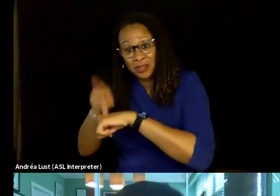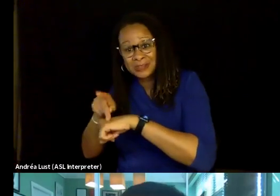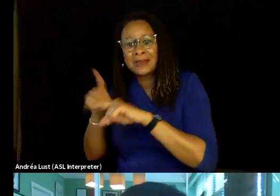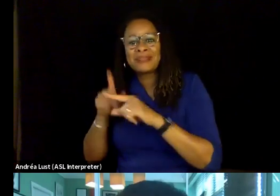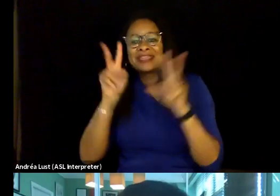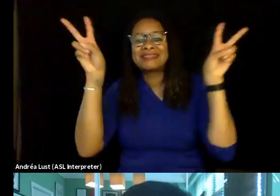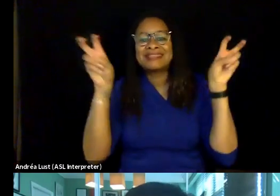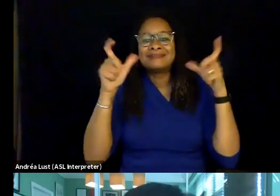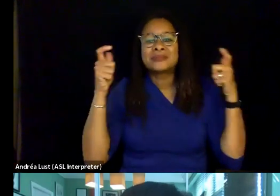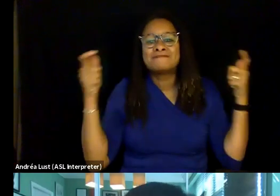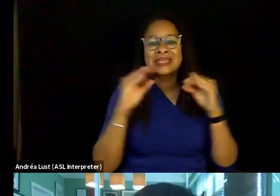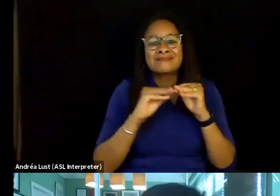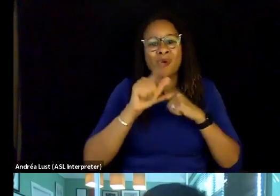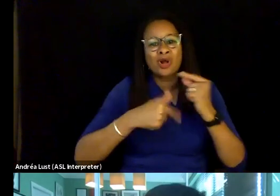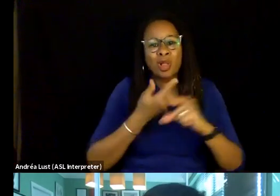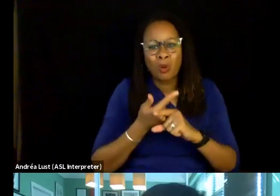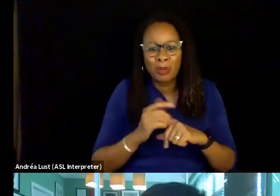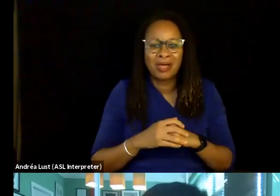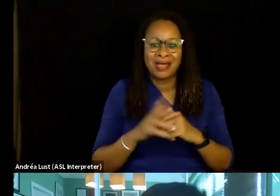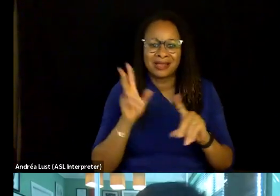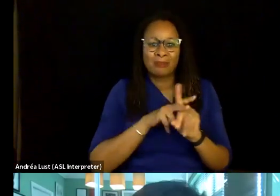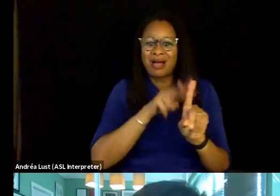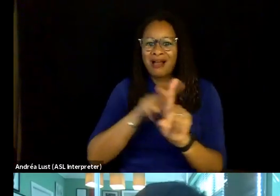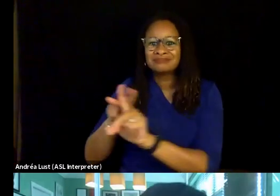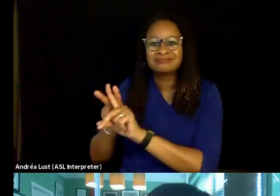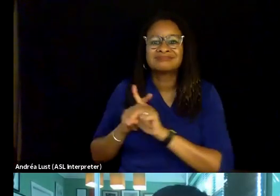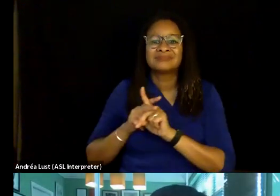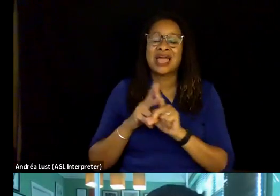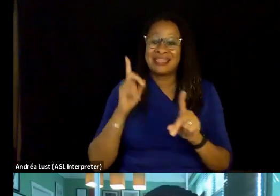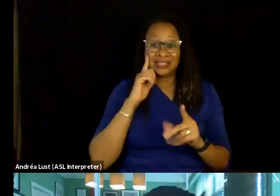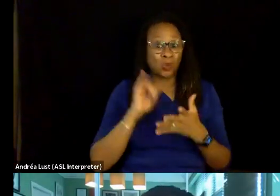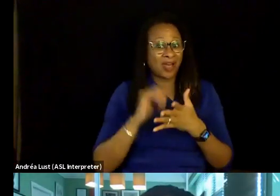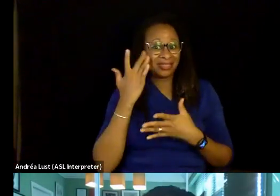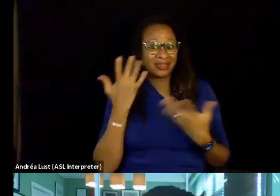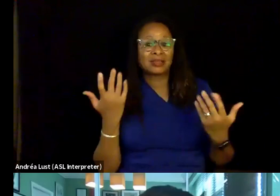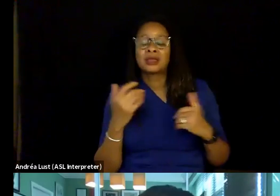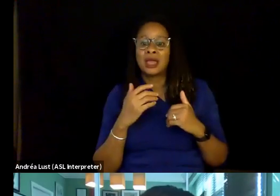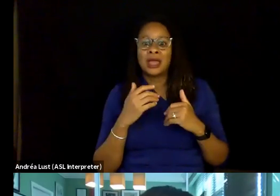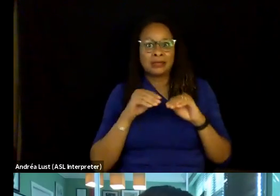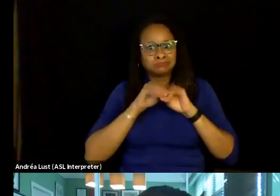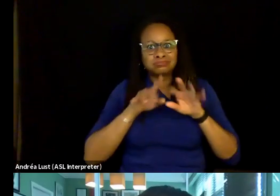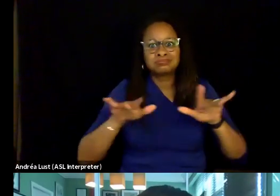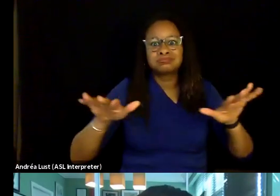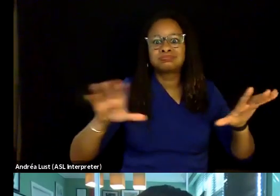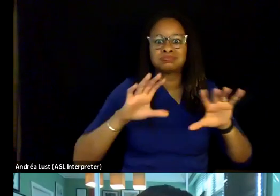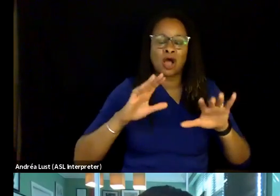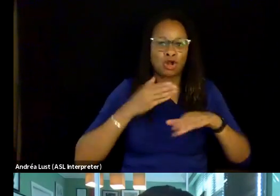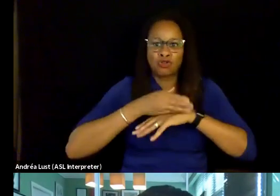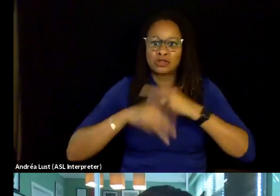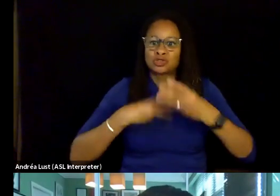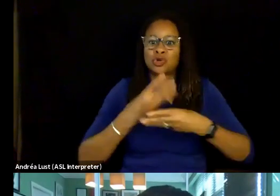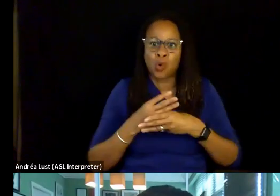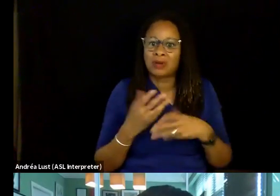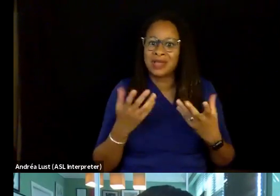The themes are more global. So that's why I think it resonates globally, this film, because it is happening.